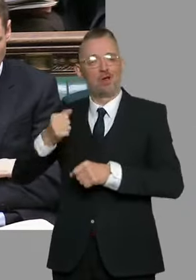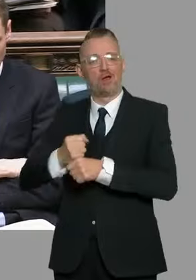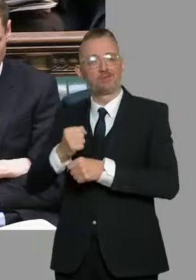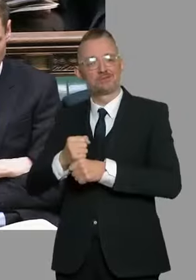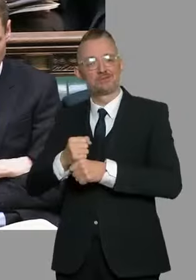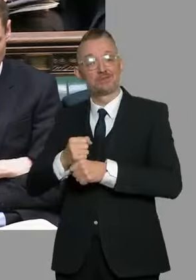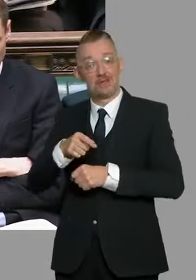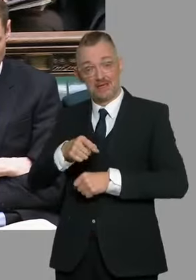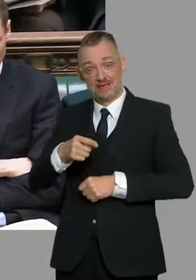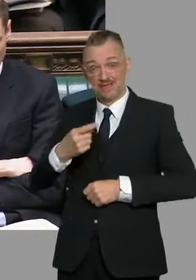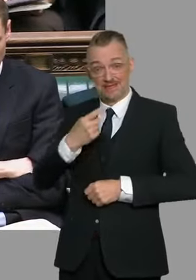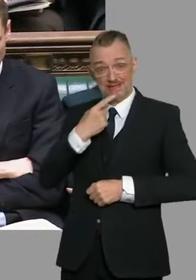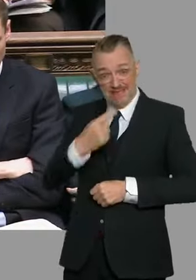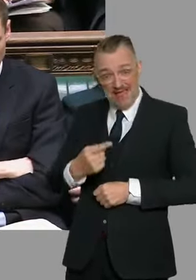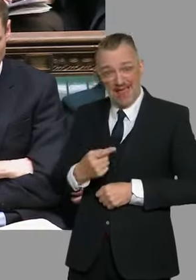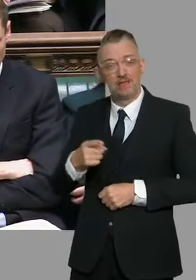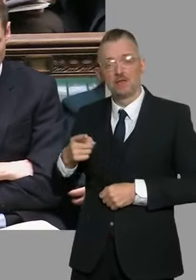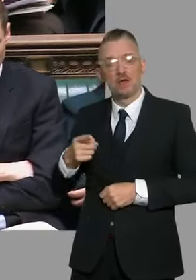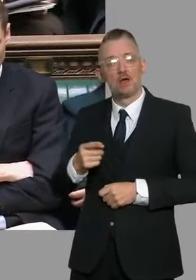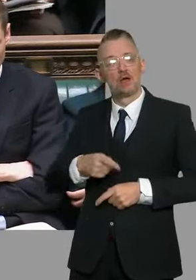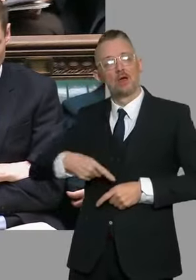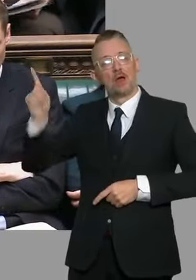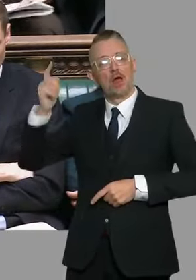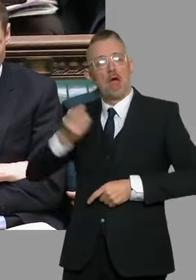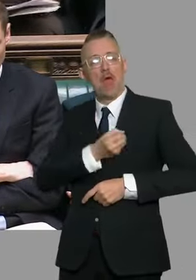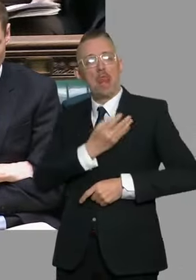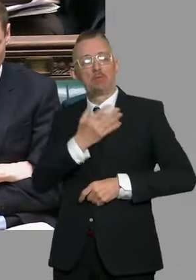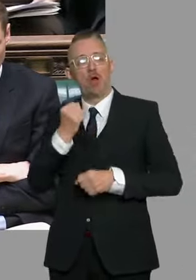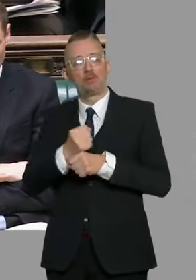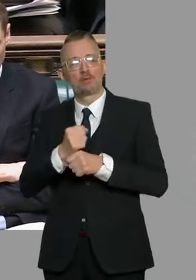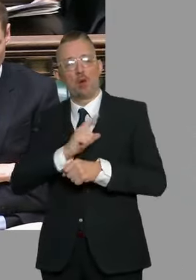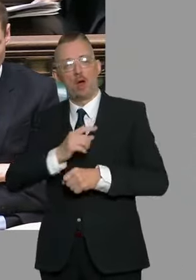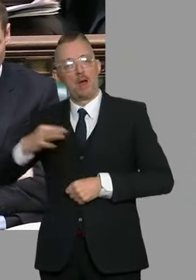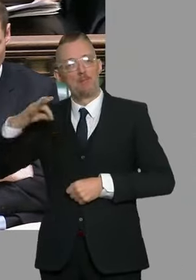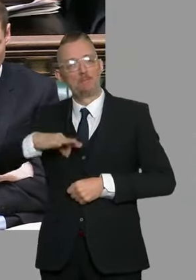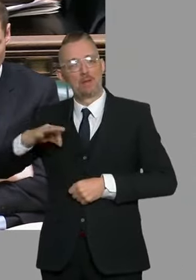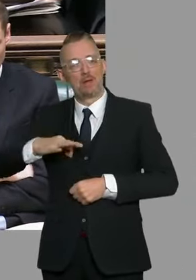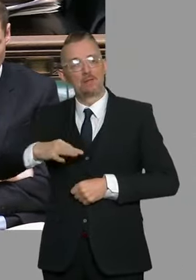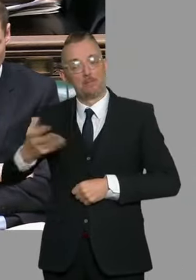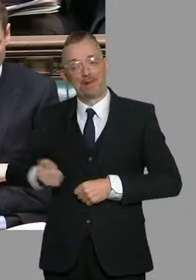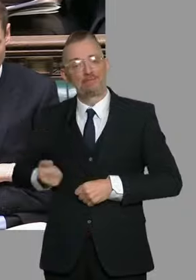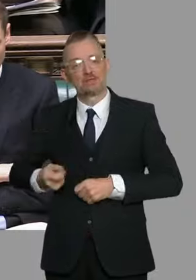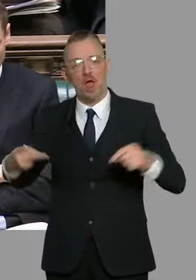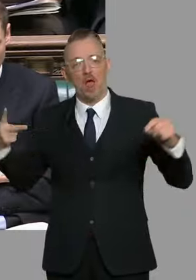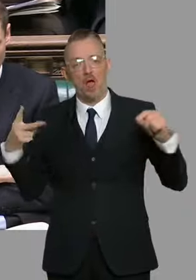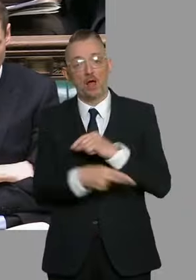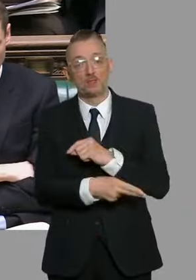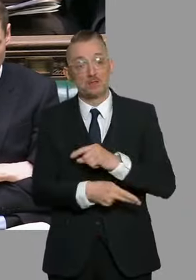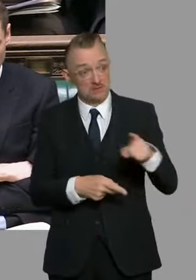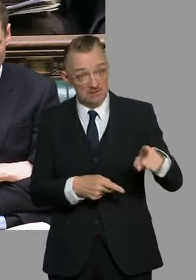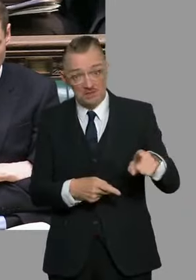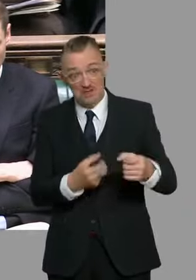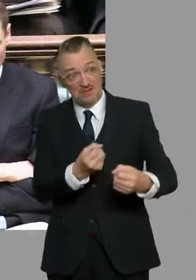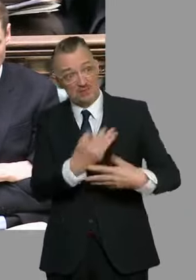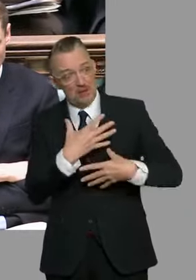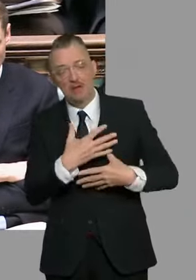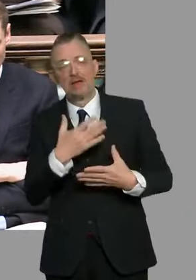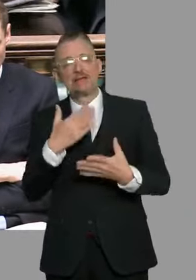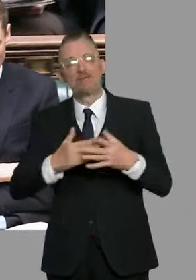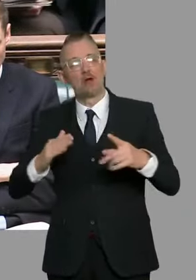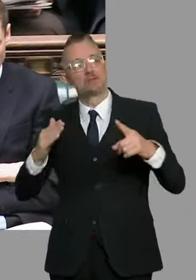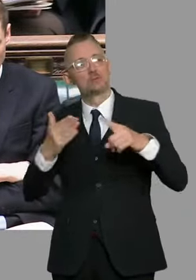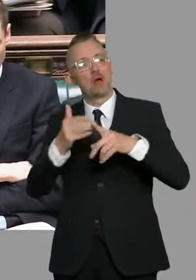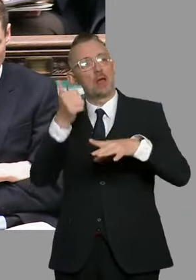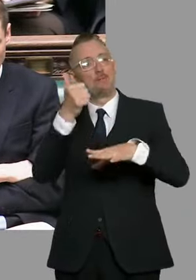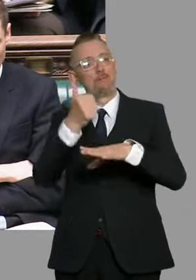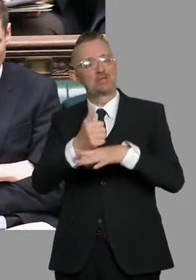cutting benefits for asylum seekers. He said he would never set a target-based approach to immigration. He wants to talk about immigration. Let's talk about